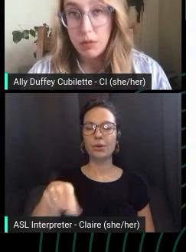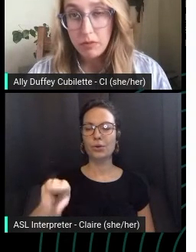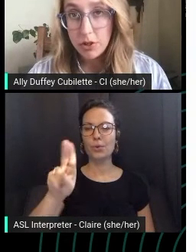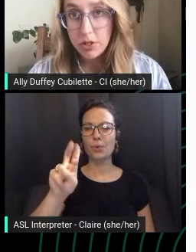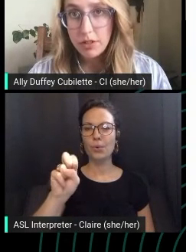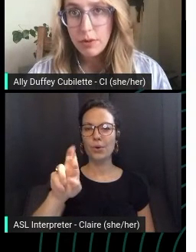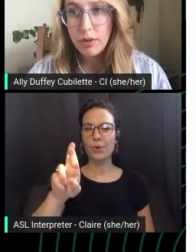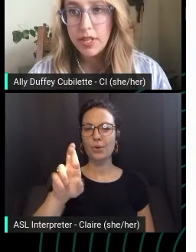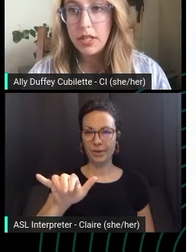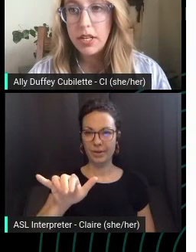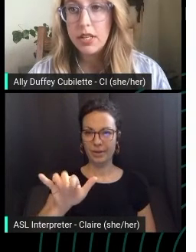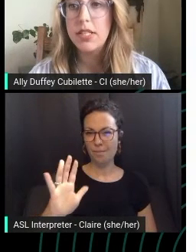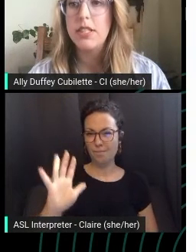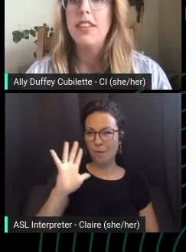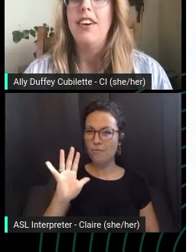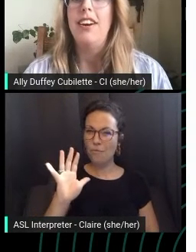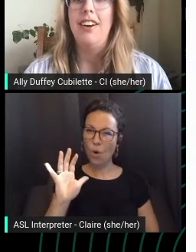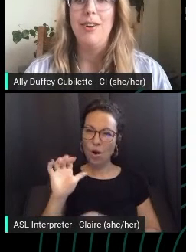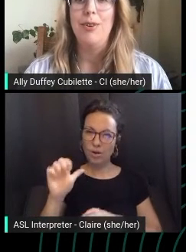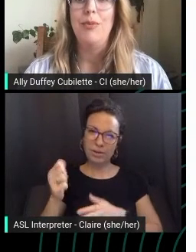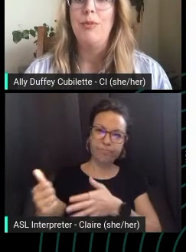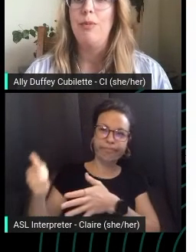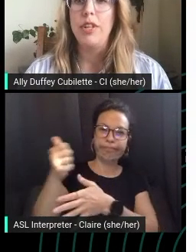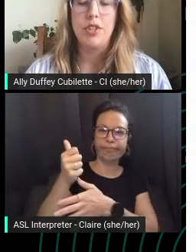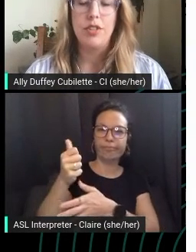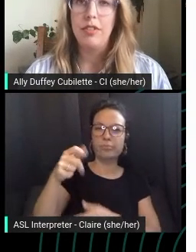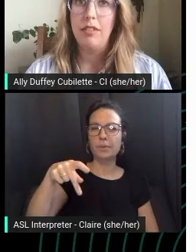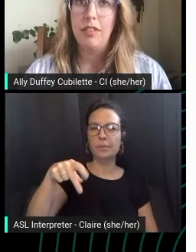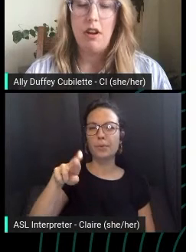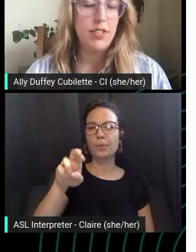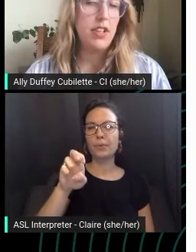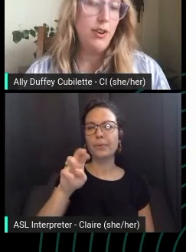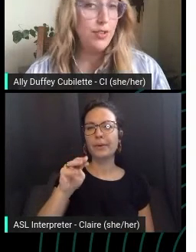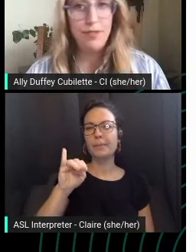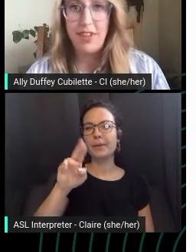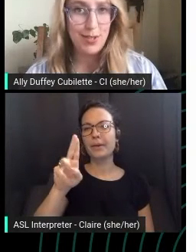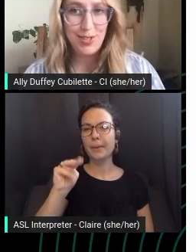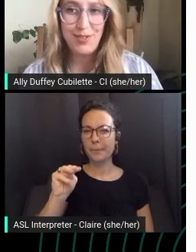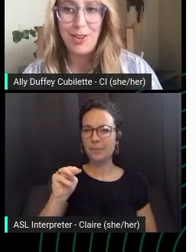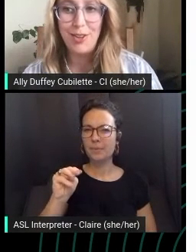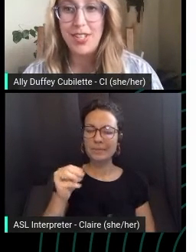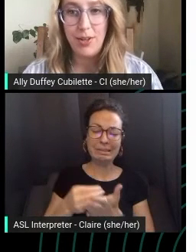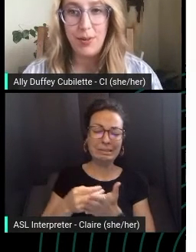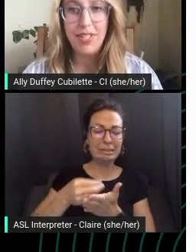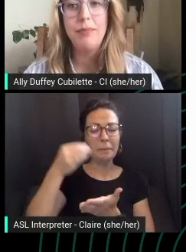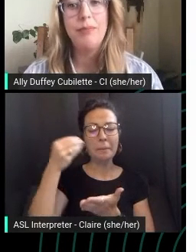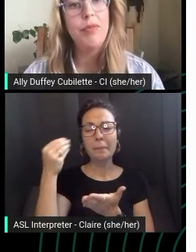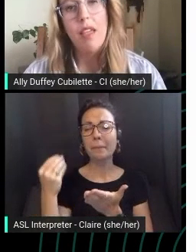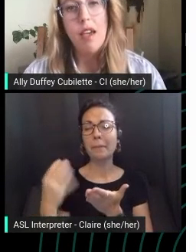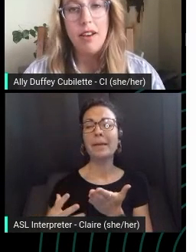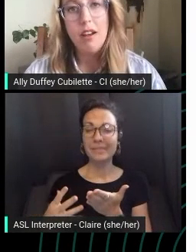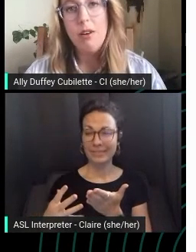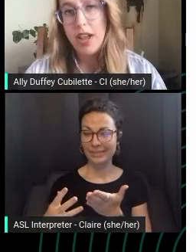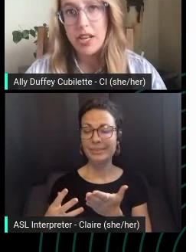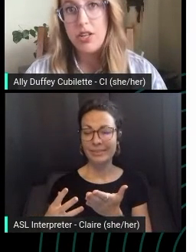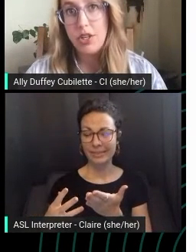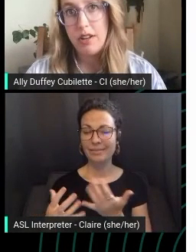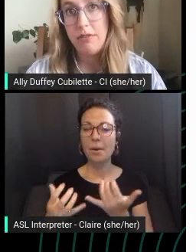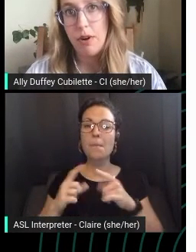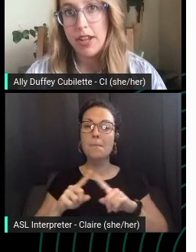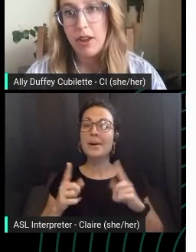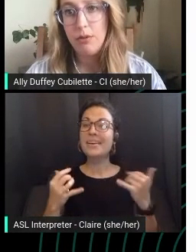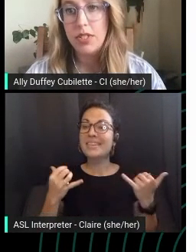in the premium version of Google Analytics, which costs hundreds of thousands of dollars annually. And now